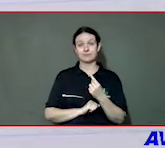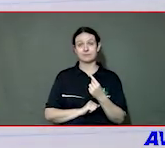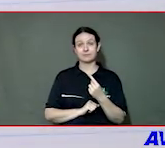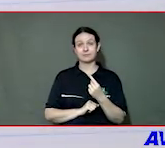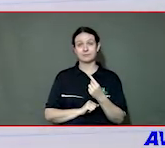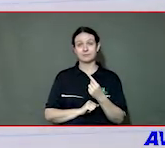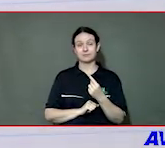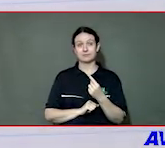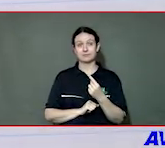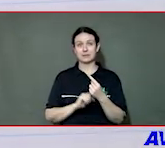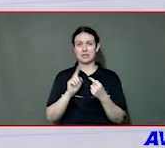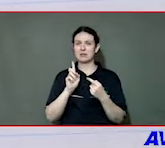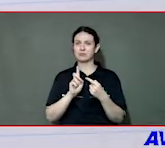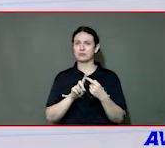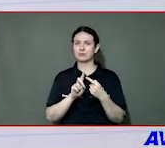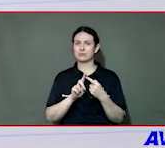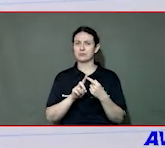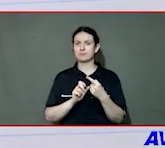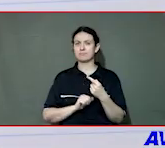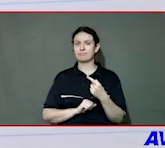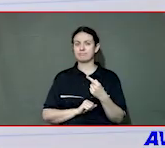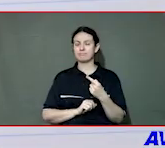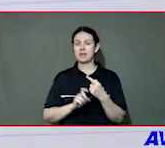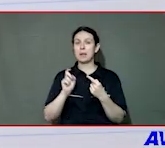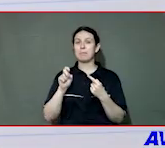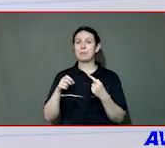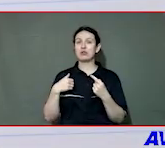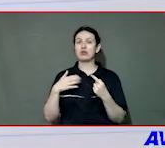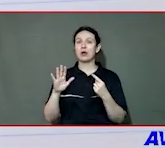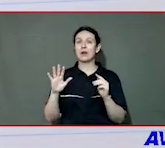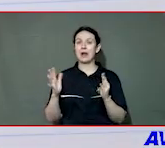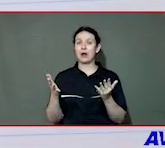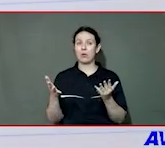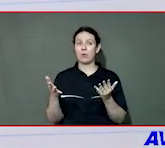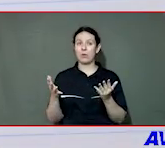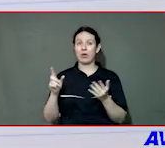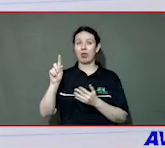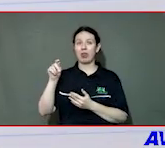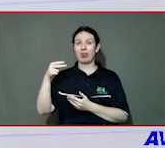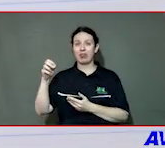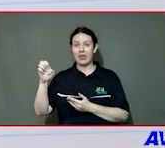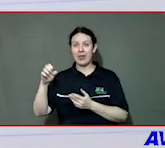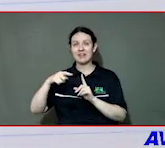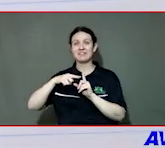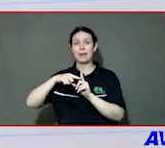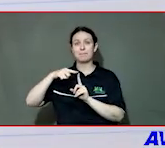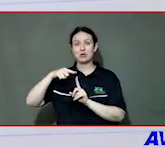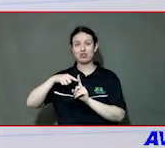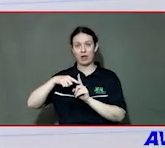Okay, now at boiling point, you must start with the temperature.